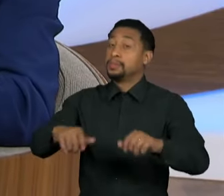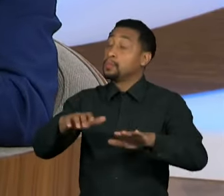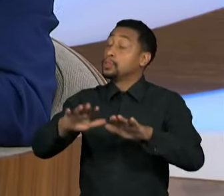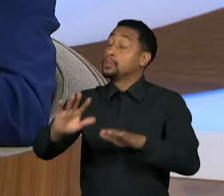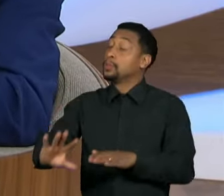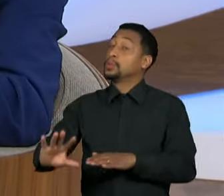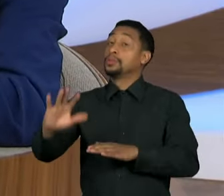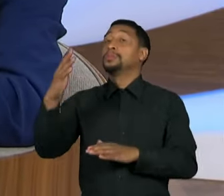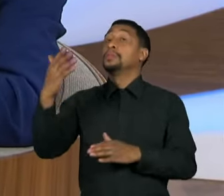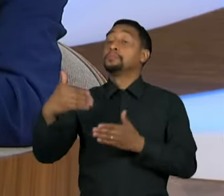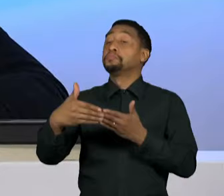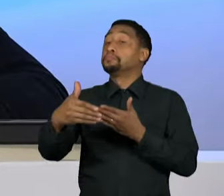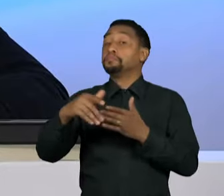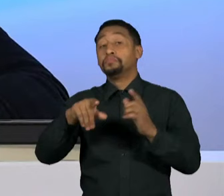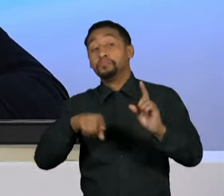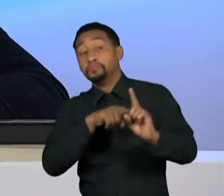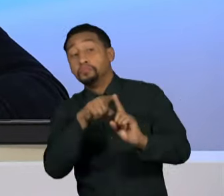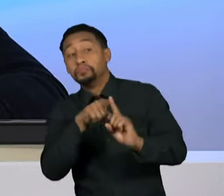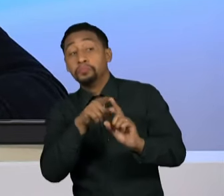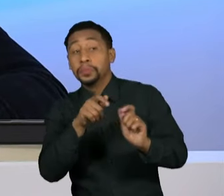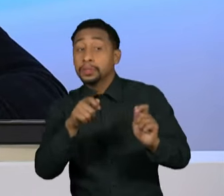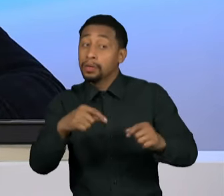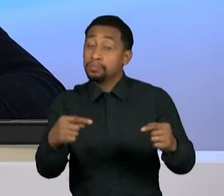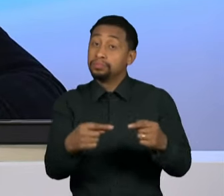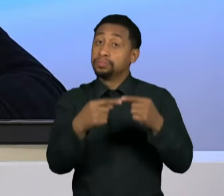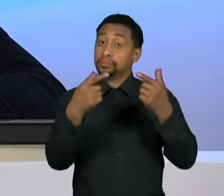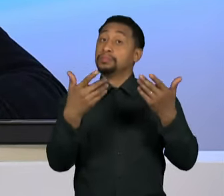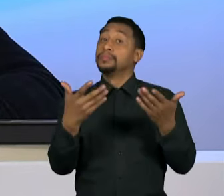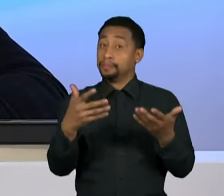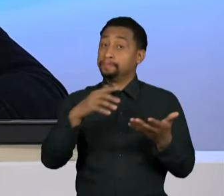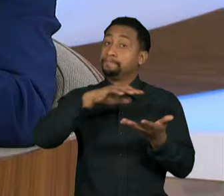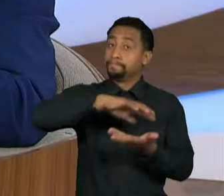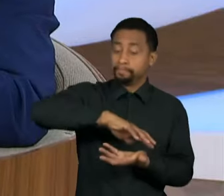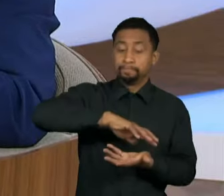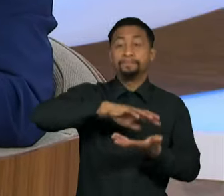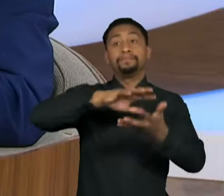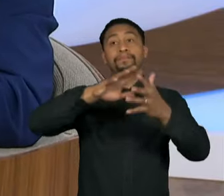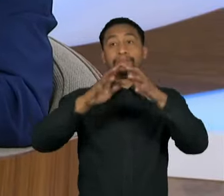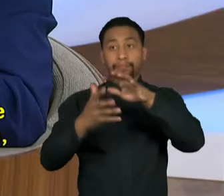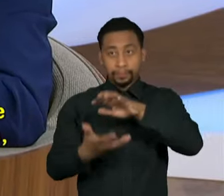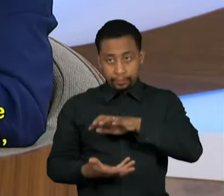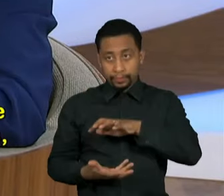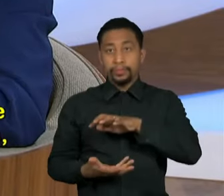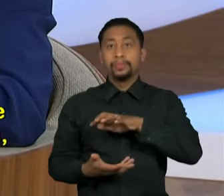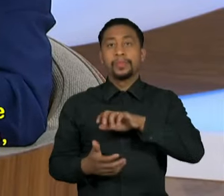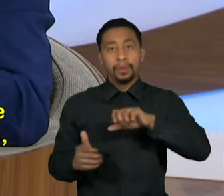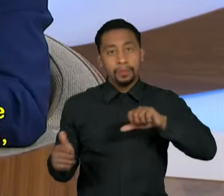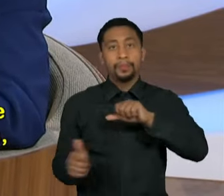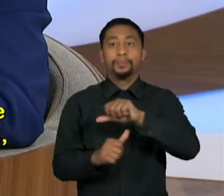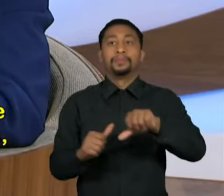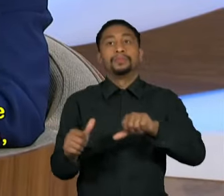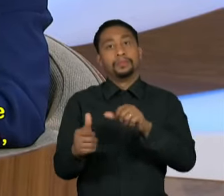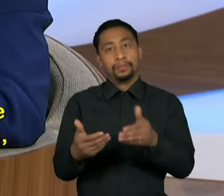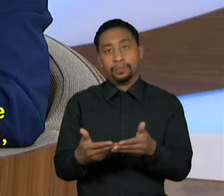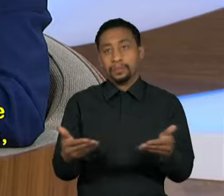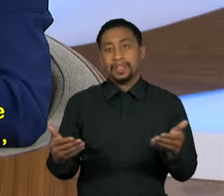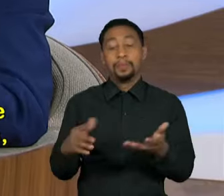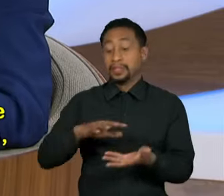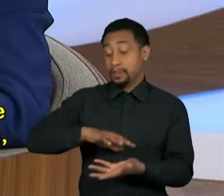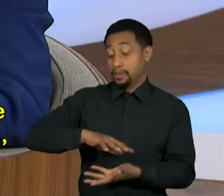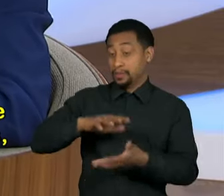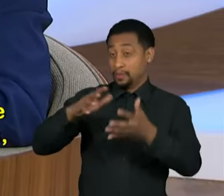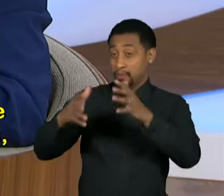suggests possible directions for reform, which should not simply be to retrain